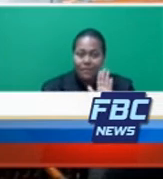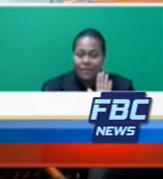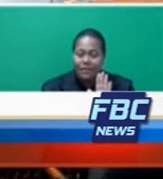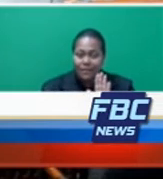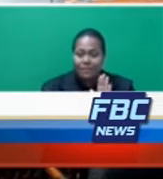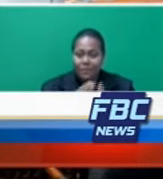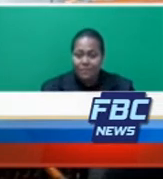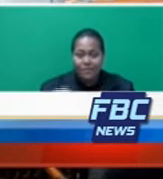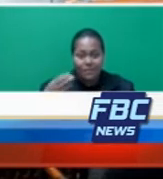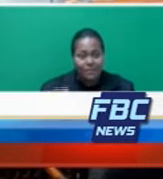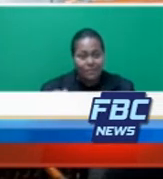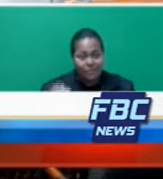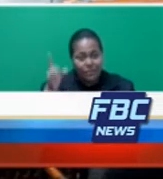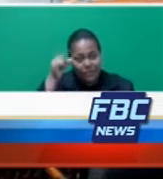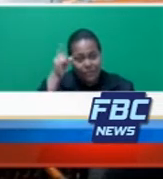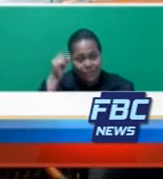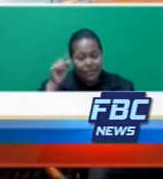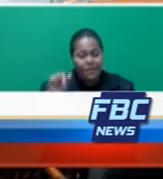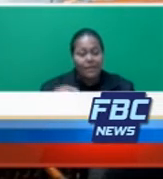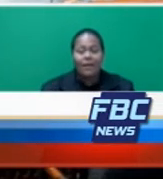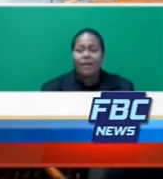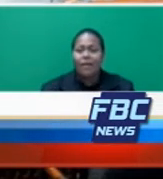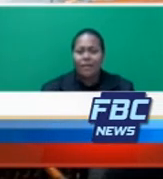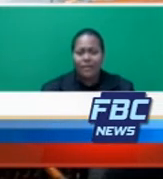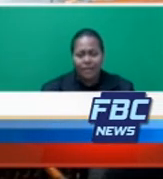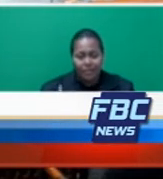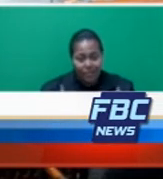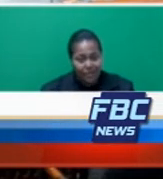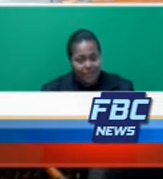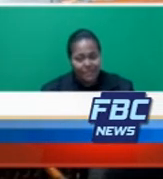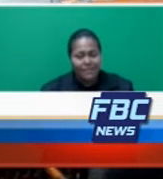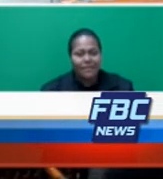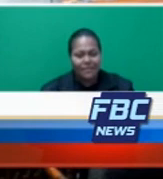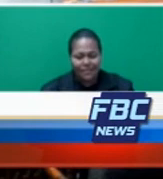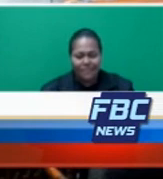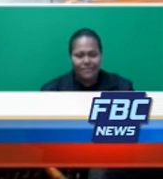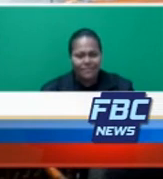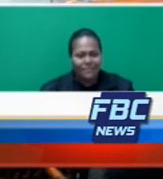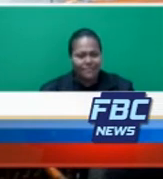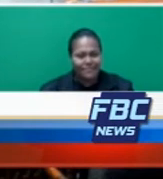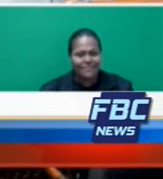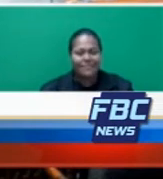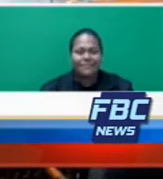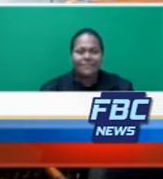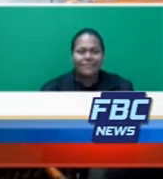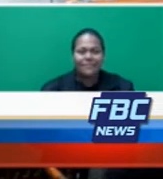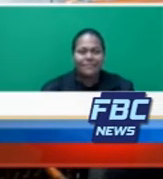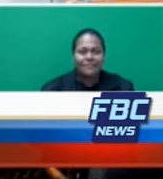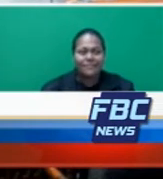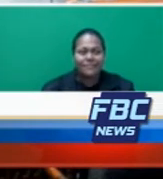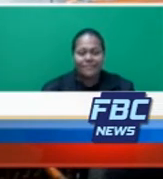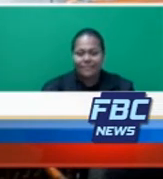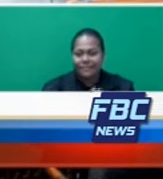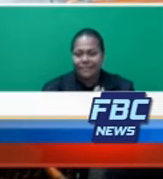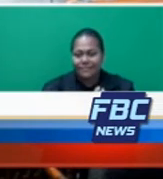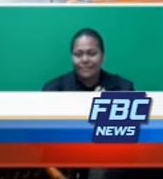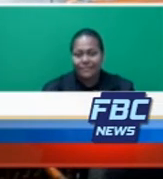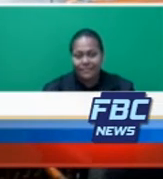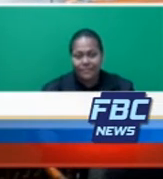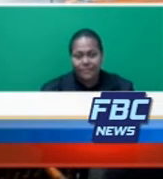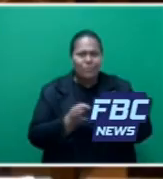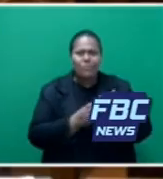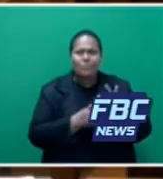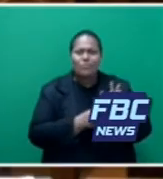morning, revealed that former leader of the opposition, Rote Mumukepa, once warned him to keep a close eye on